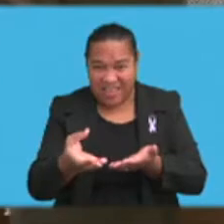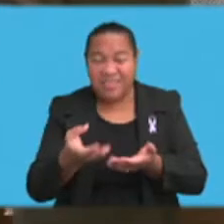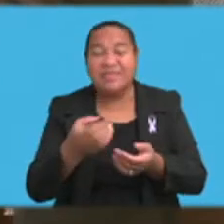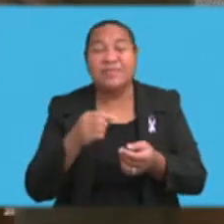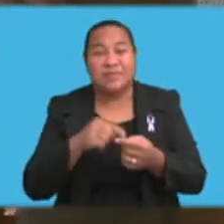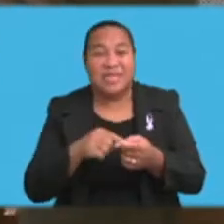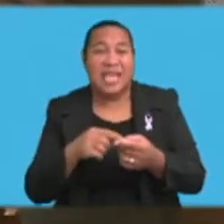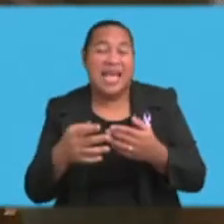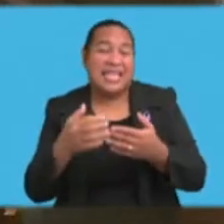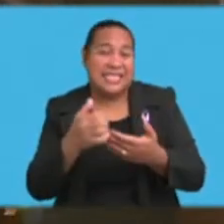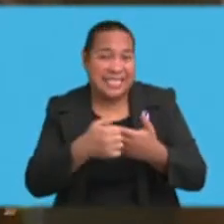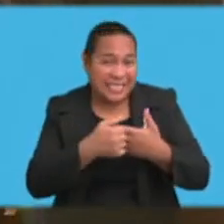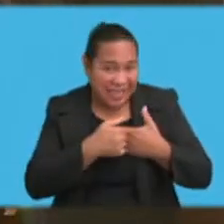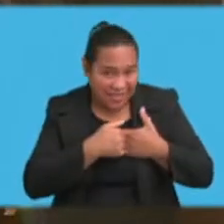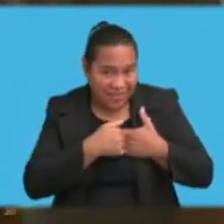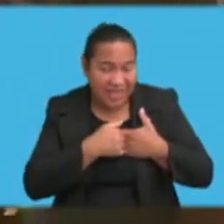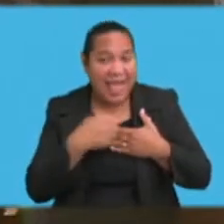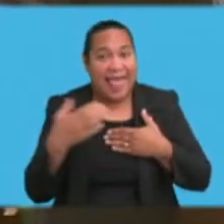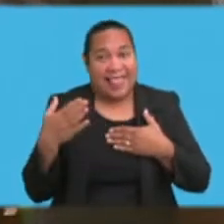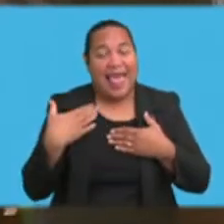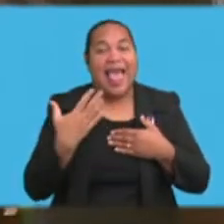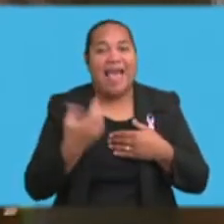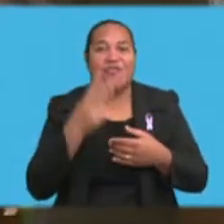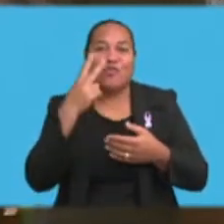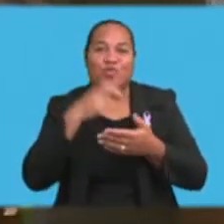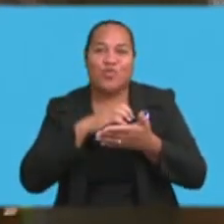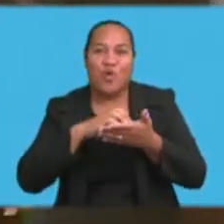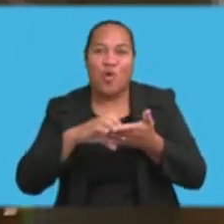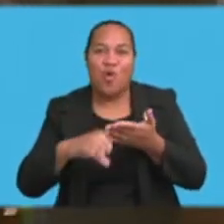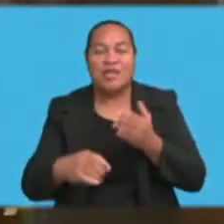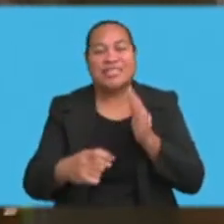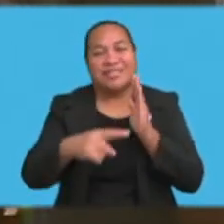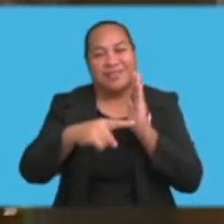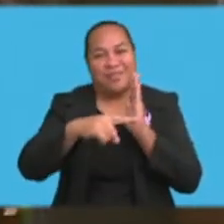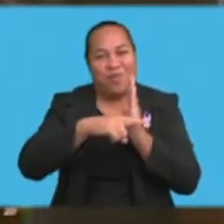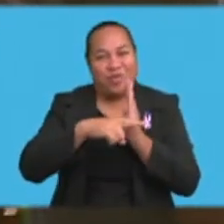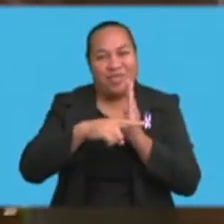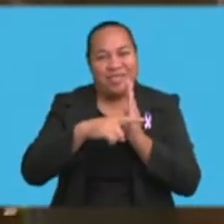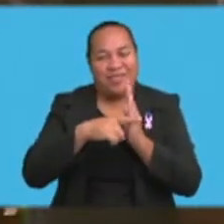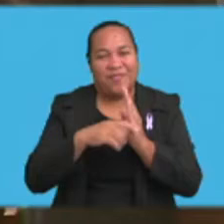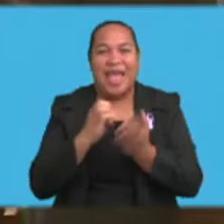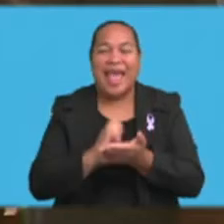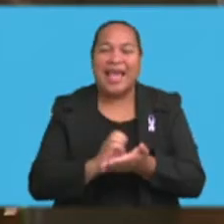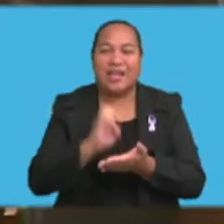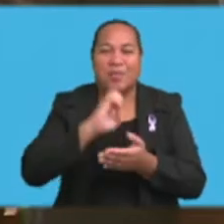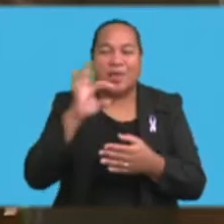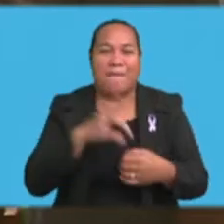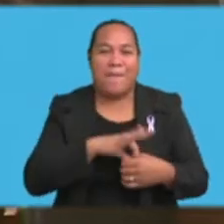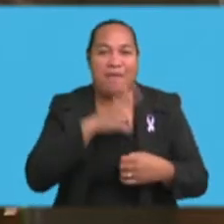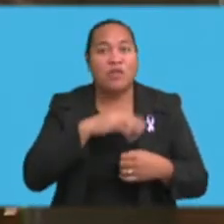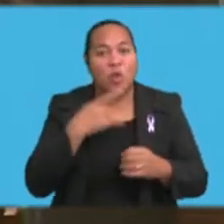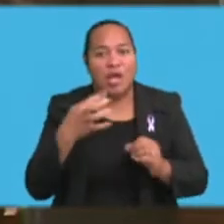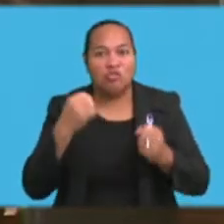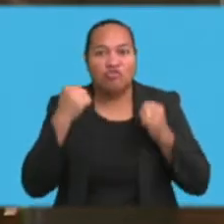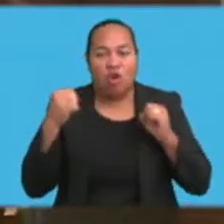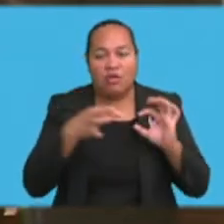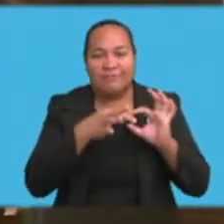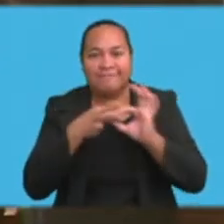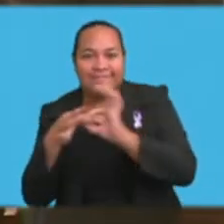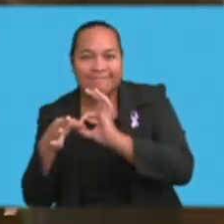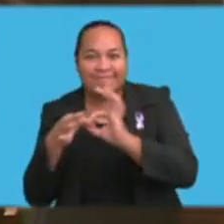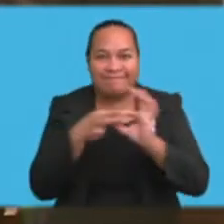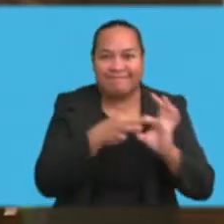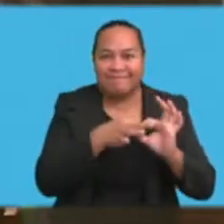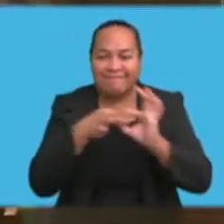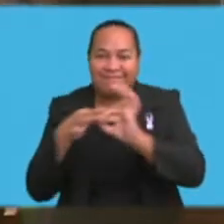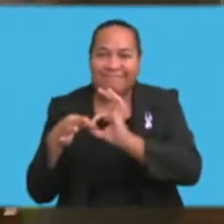health, has a $2 return in positive economic benefits. So there is a strong linkage also between occupational health and